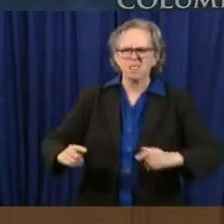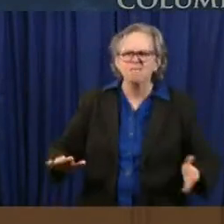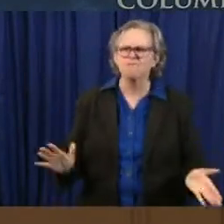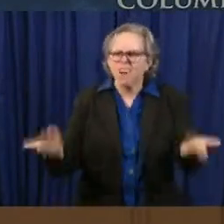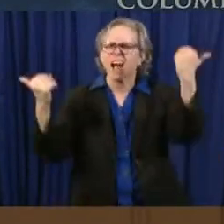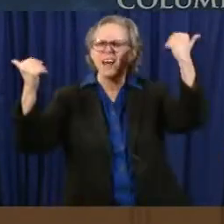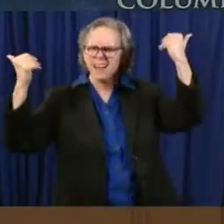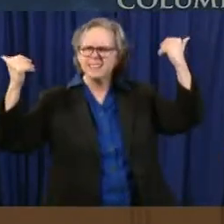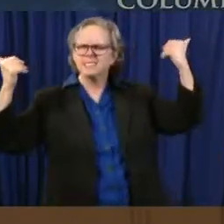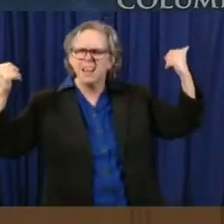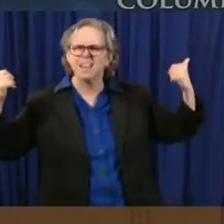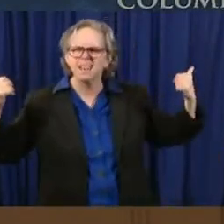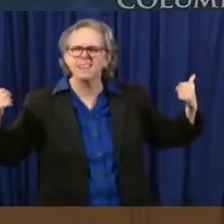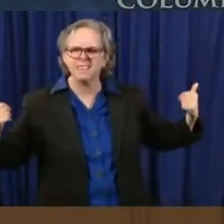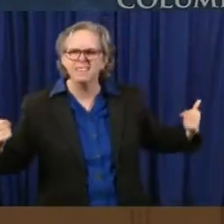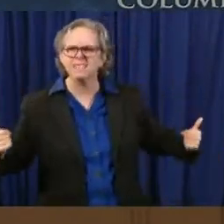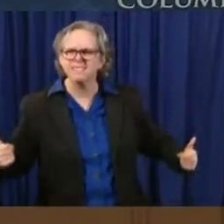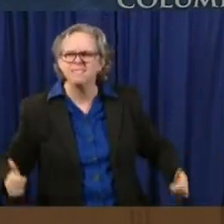gotta rise.